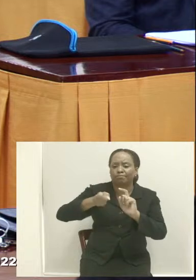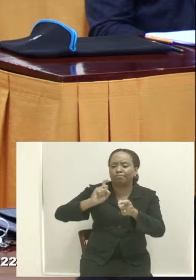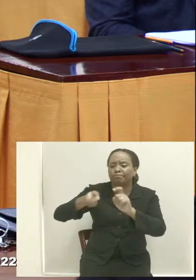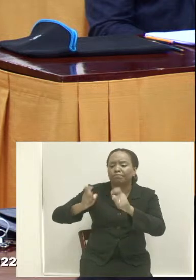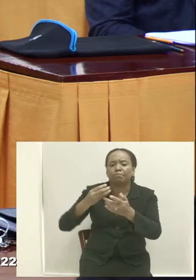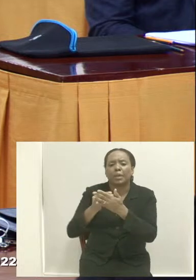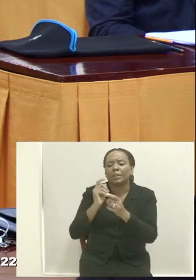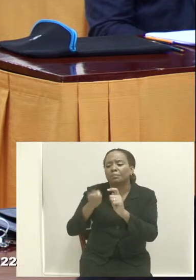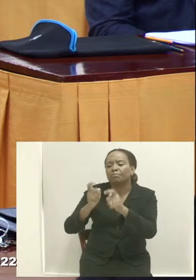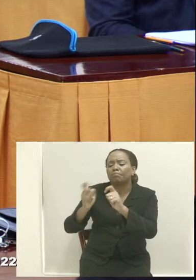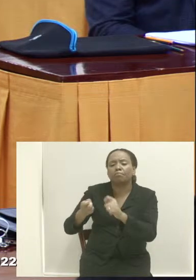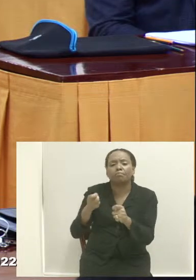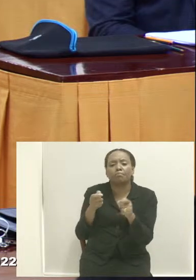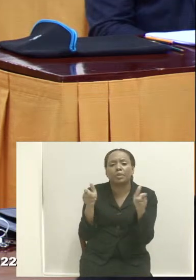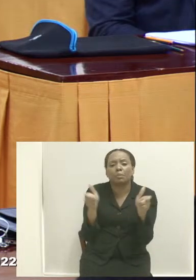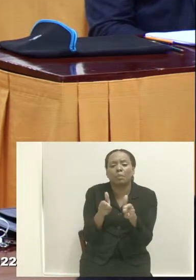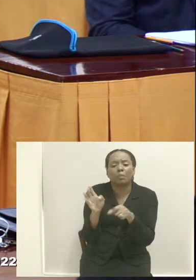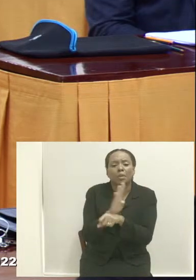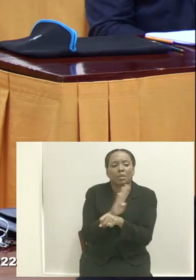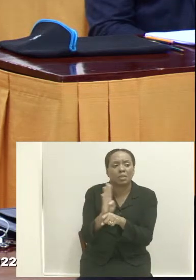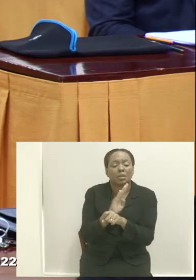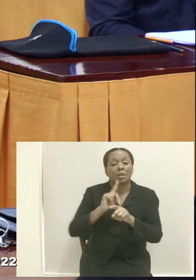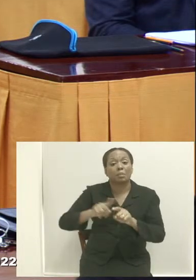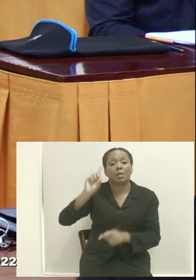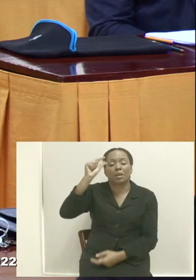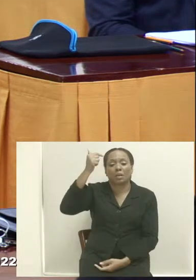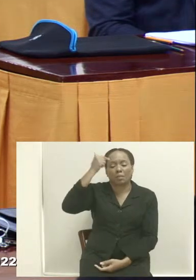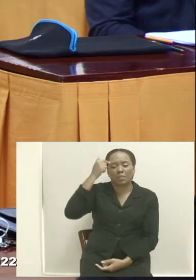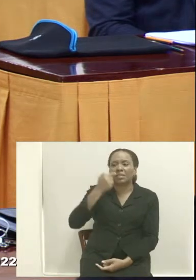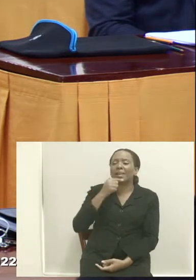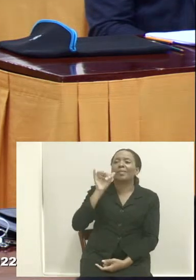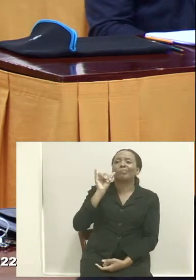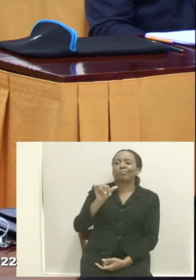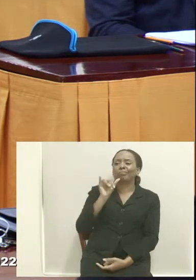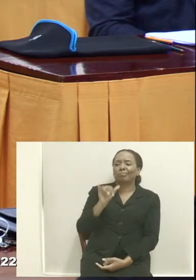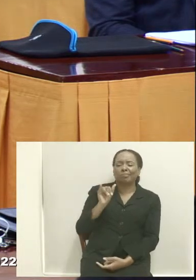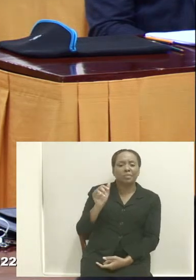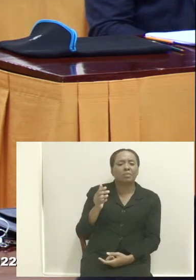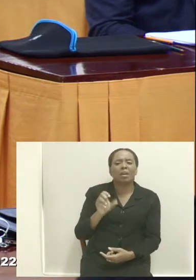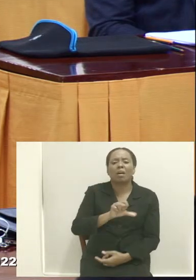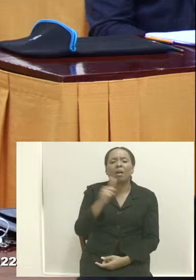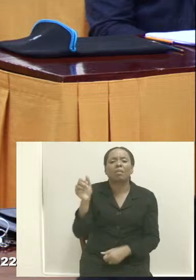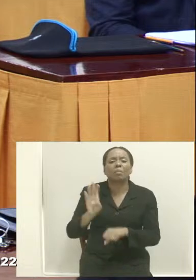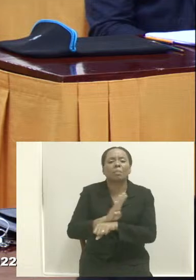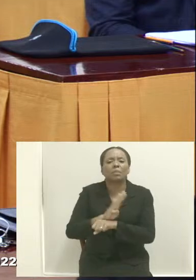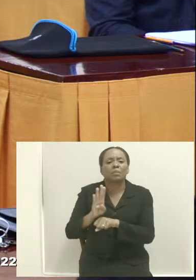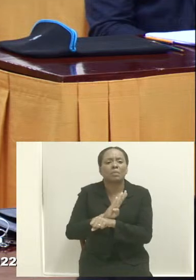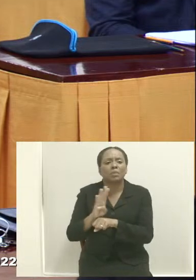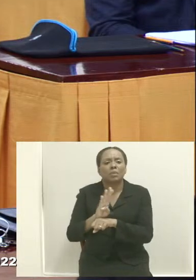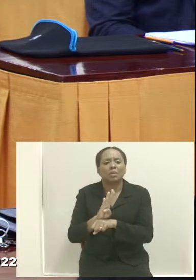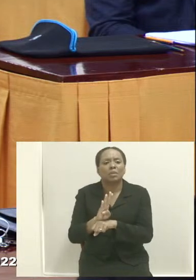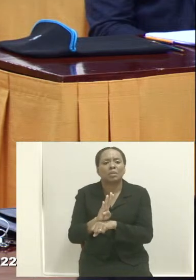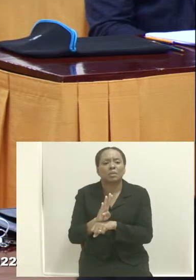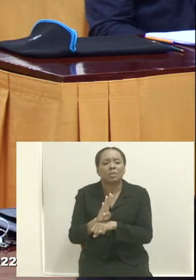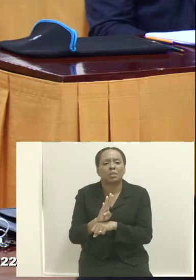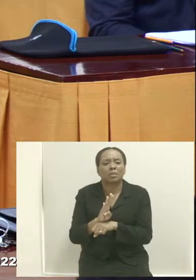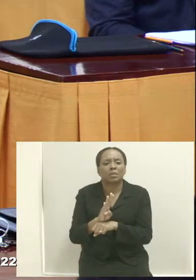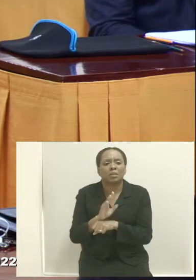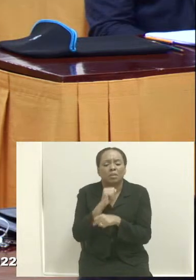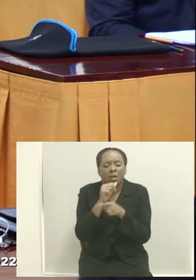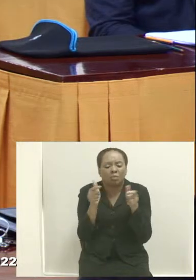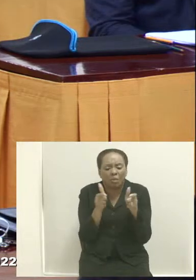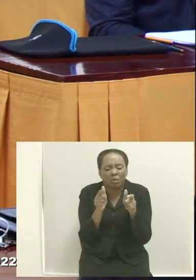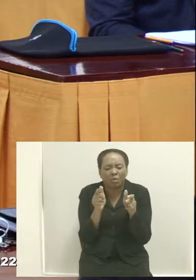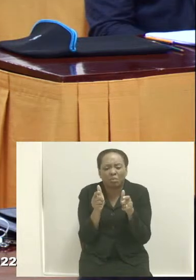and we recognized that there were some micro businesses which were not necessarily being covered in that net. And then for that reason,